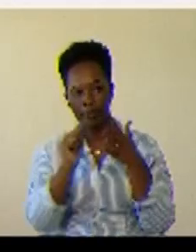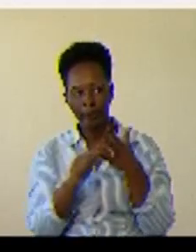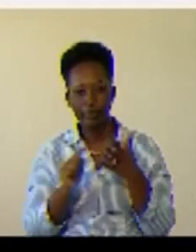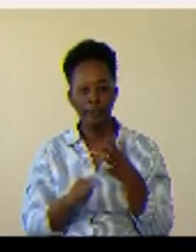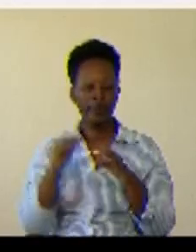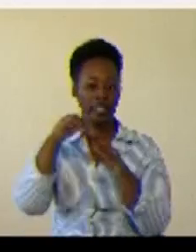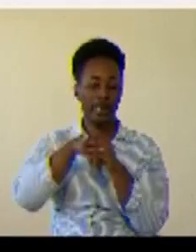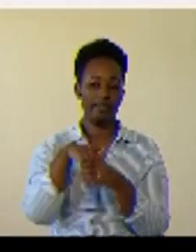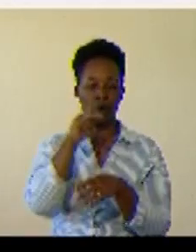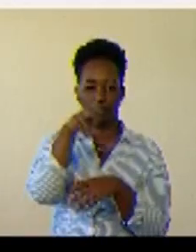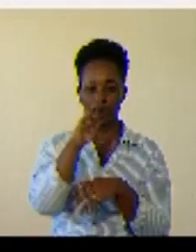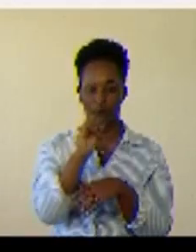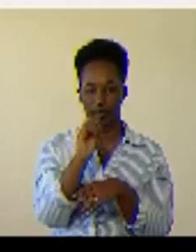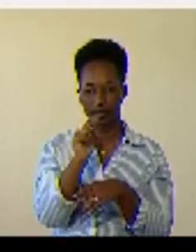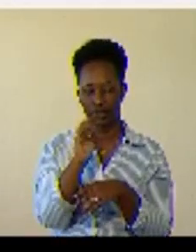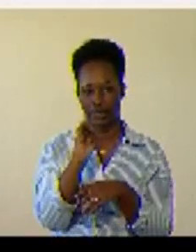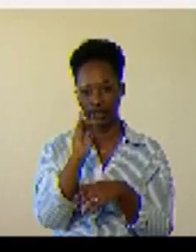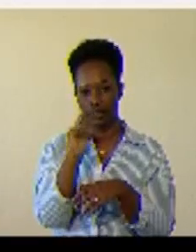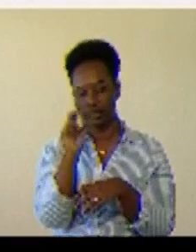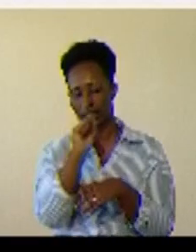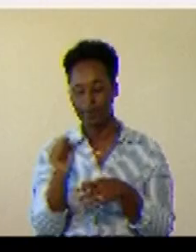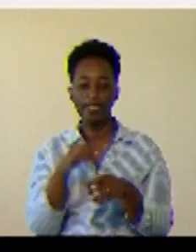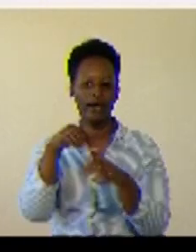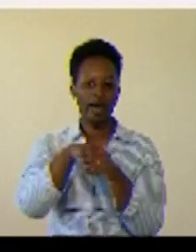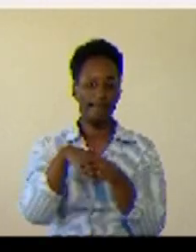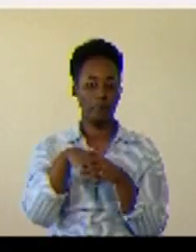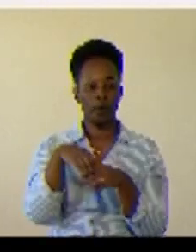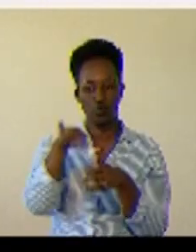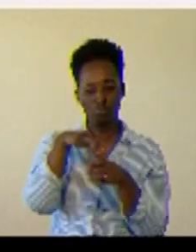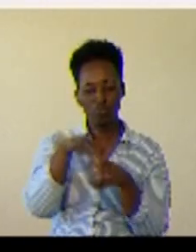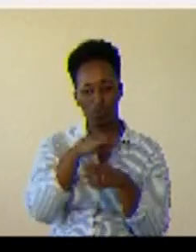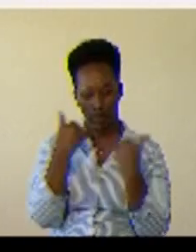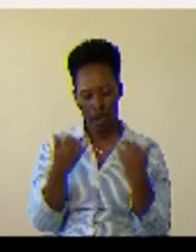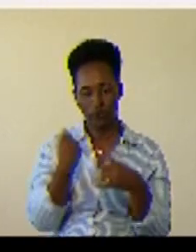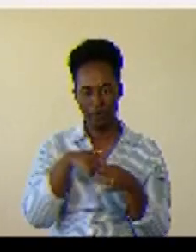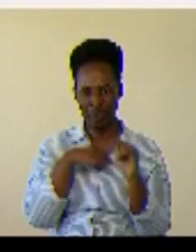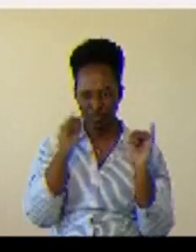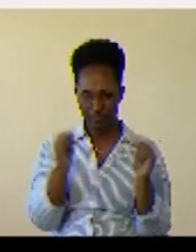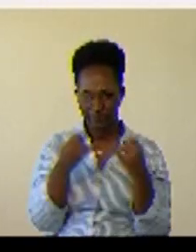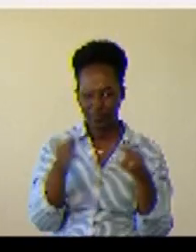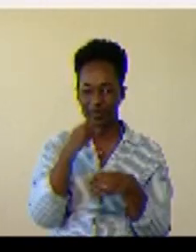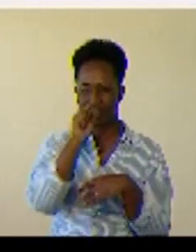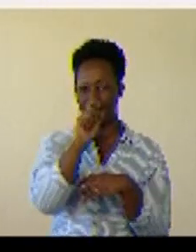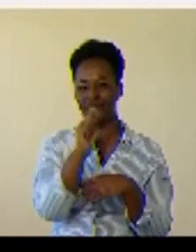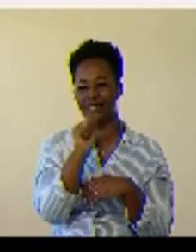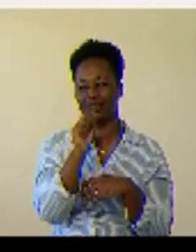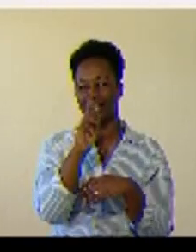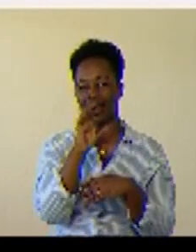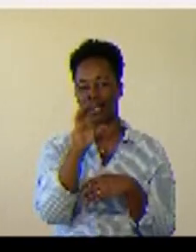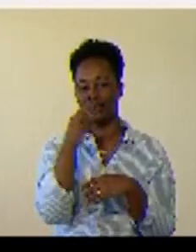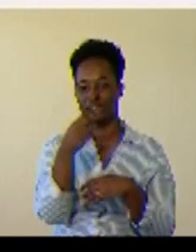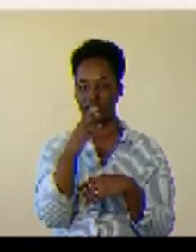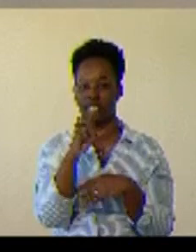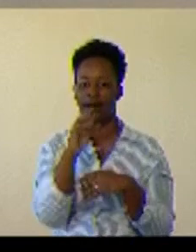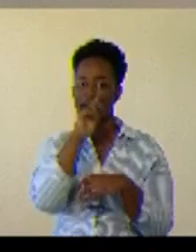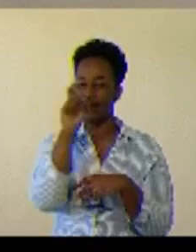contains proteins, this food contains mineral salts. So we are going to test now starch. Can we say the food contains starch? Can